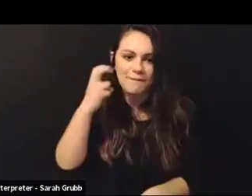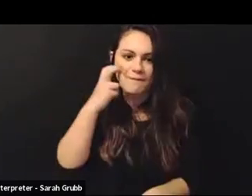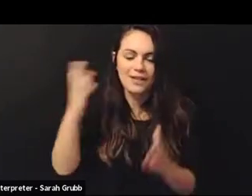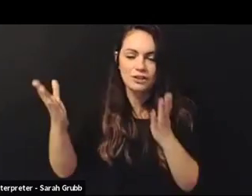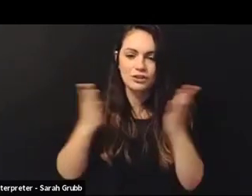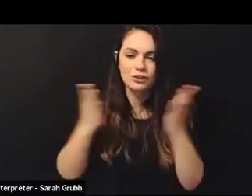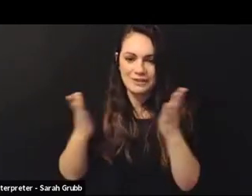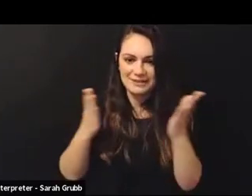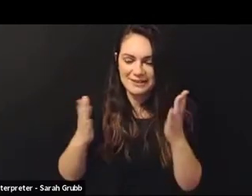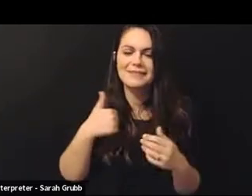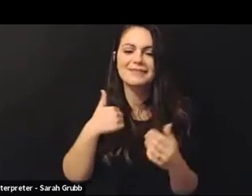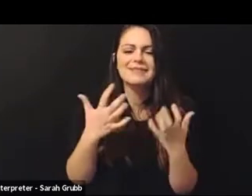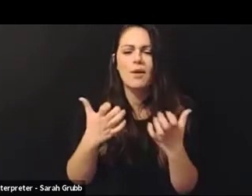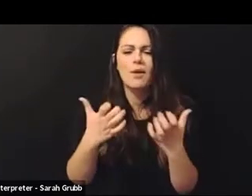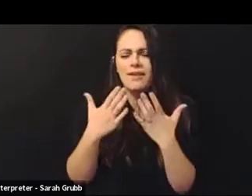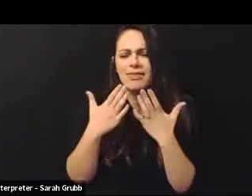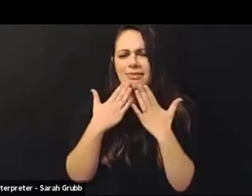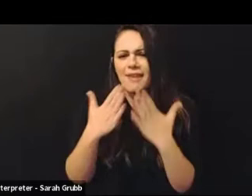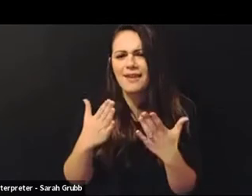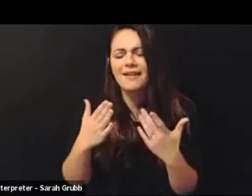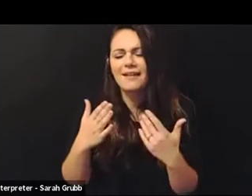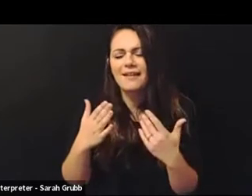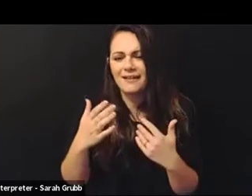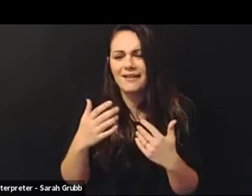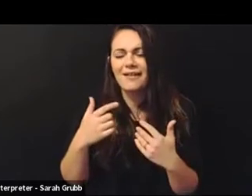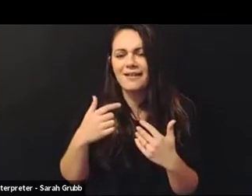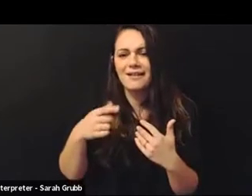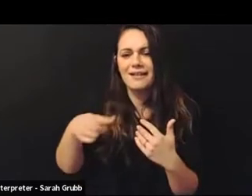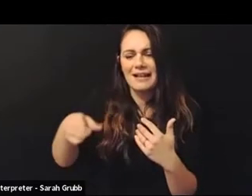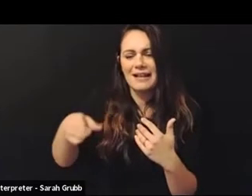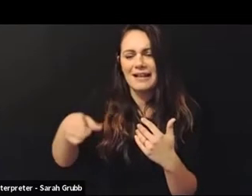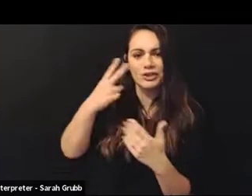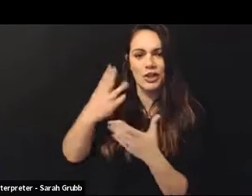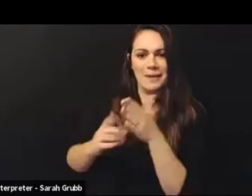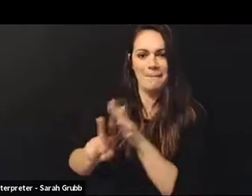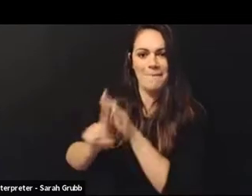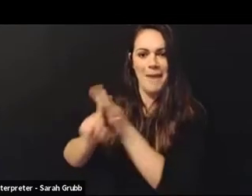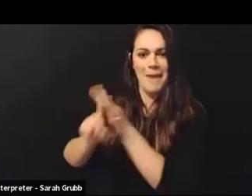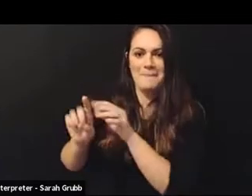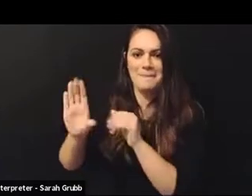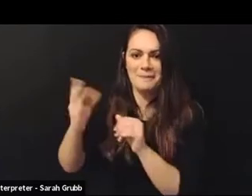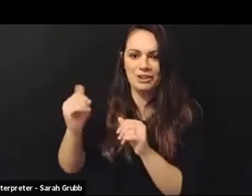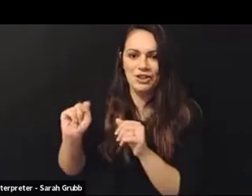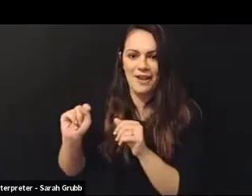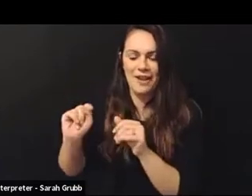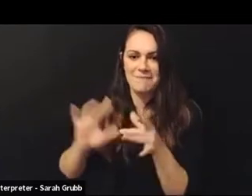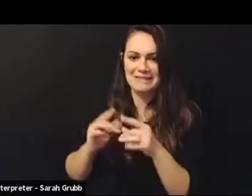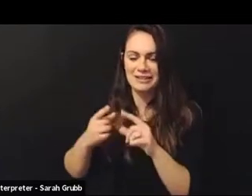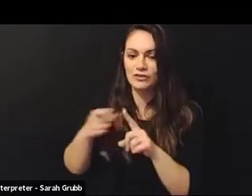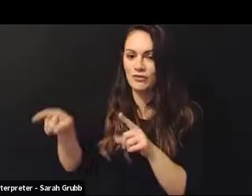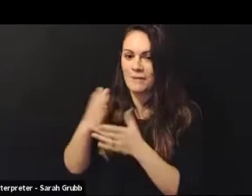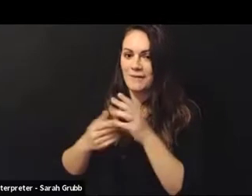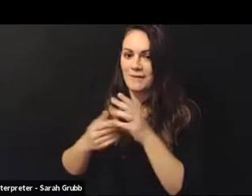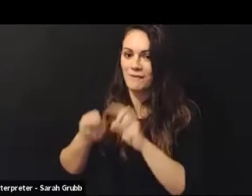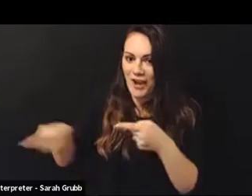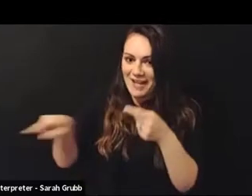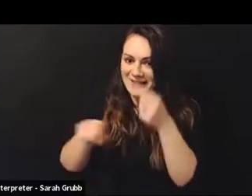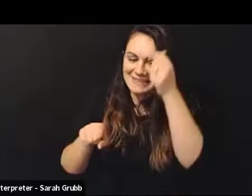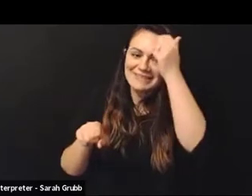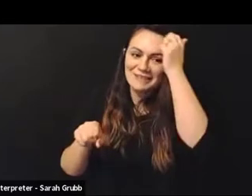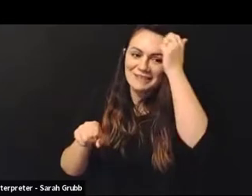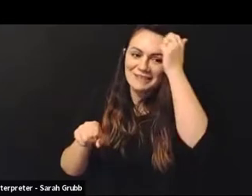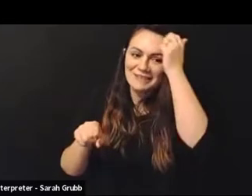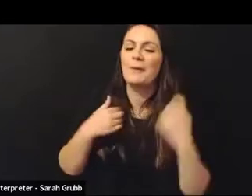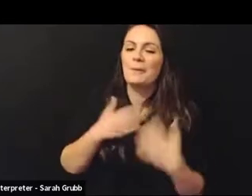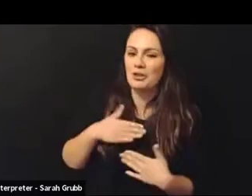and I want to thank the... I saw some messages popping up in the chat from some friends out there, so I appreciate